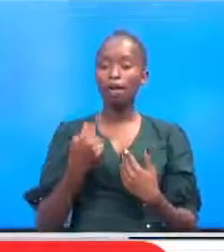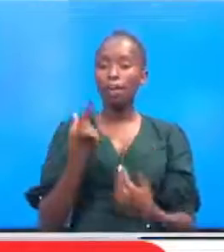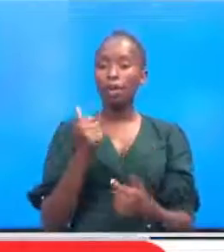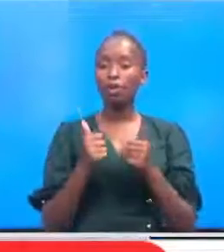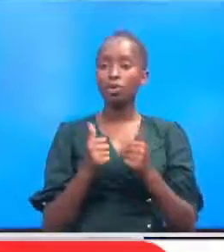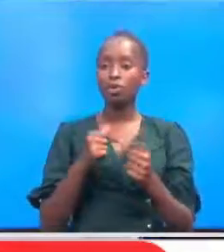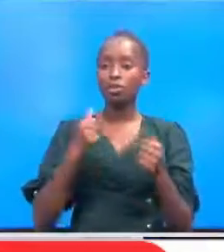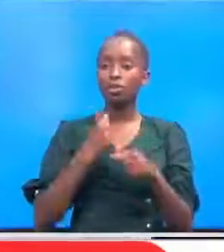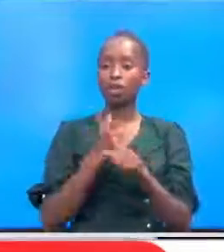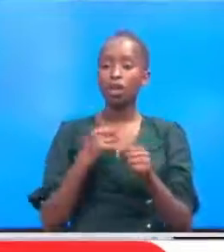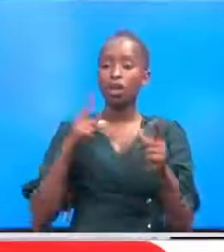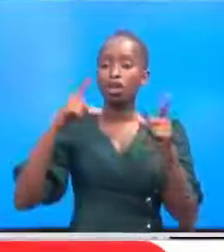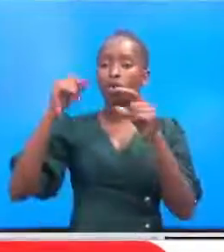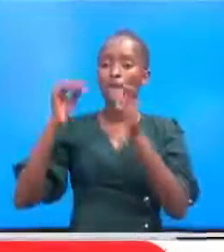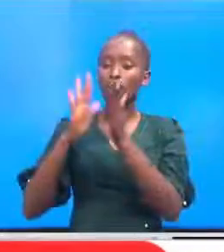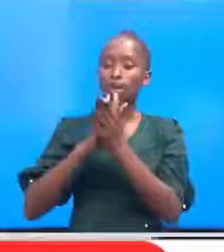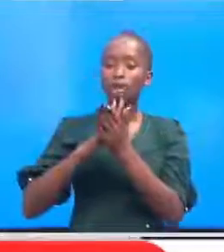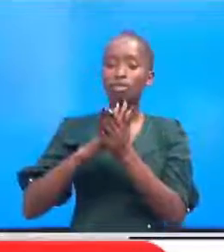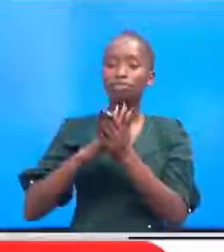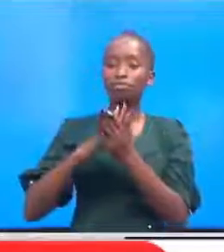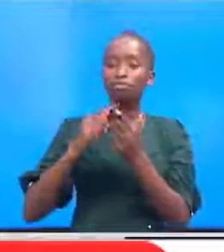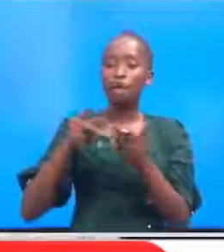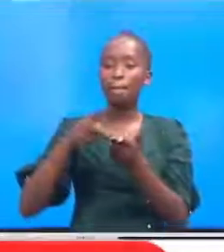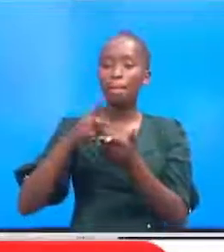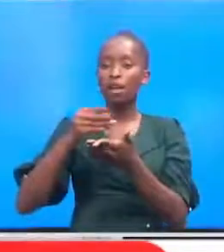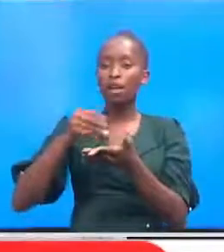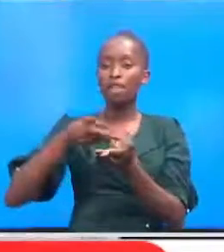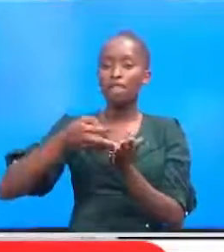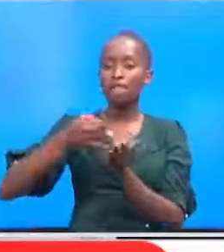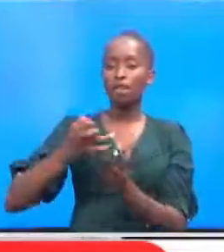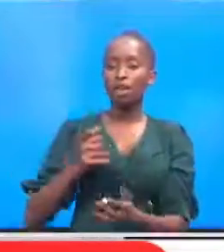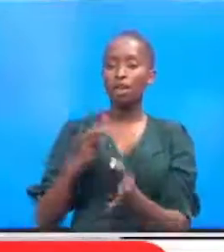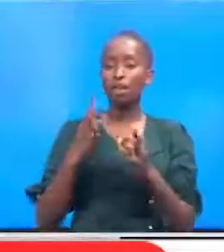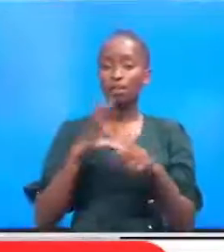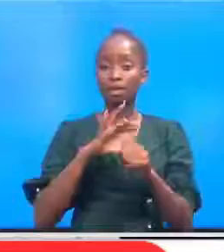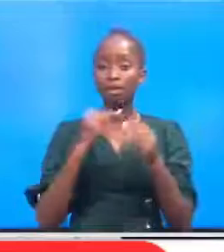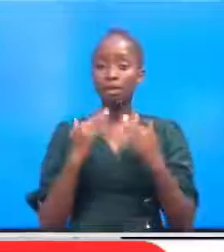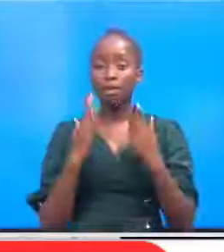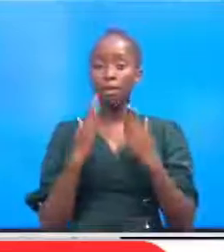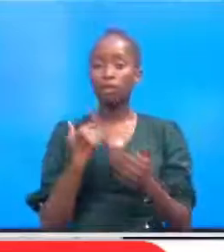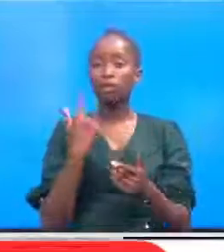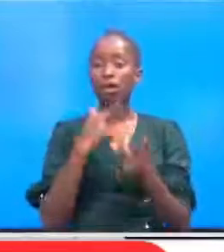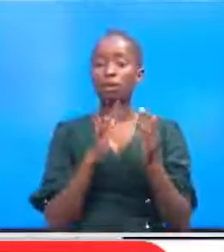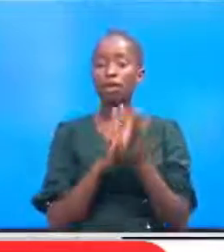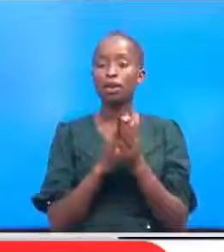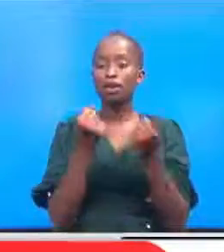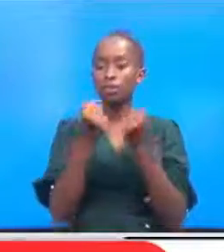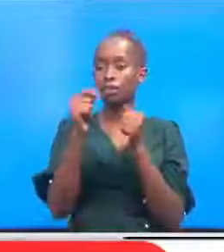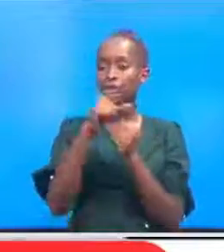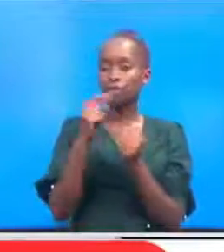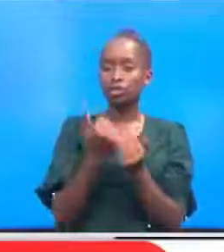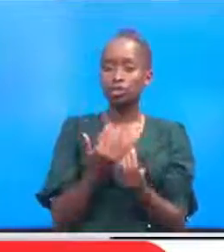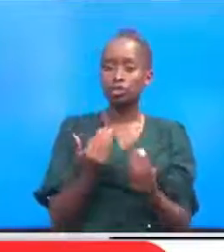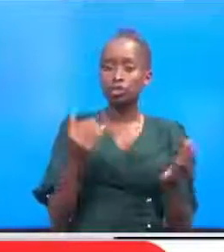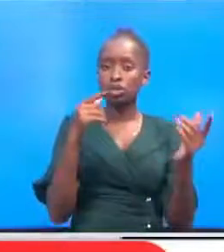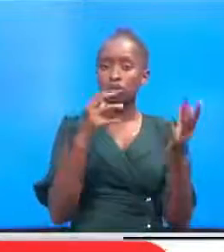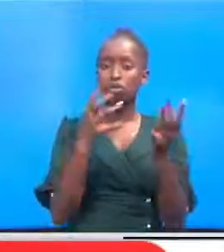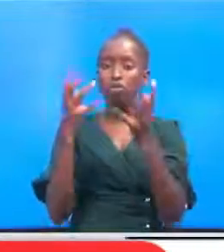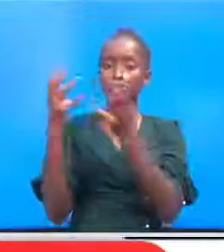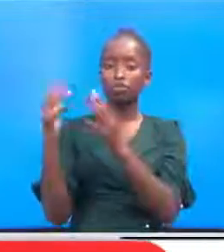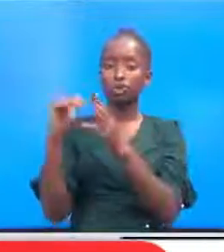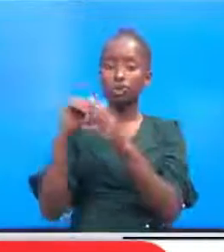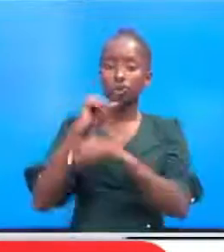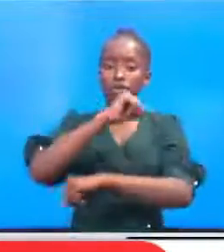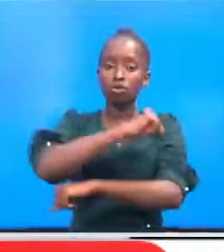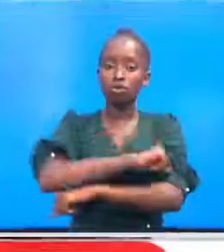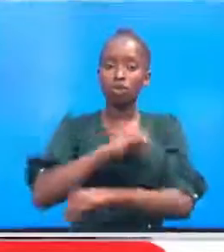can get somebody who can just come and rescue these kids and take them to school for a better